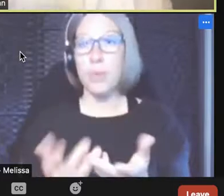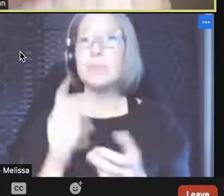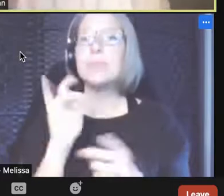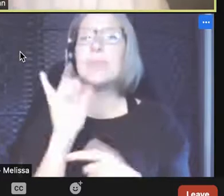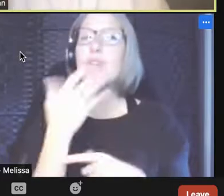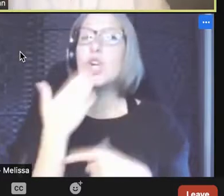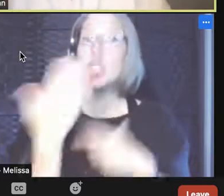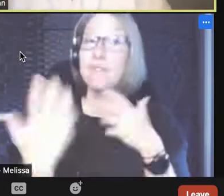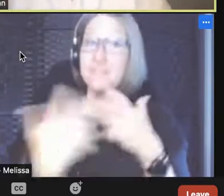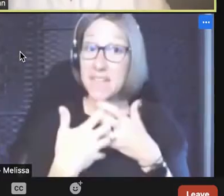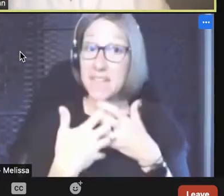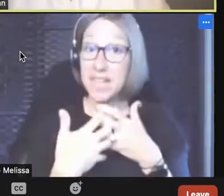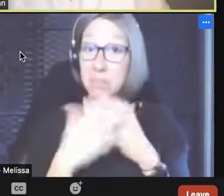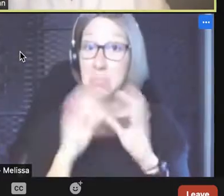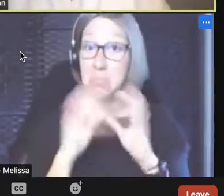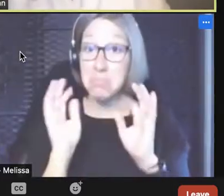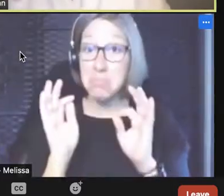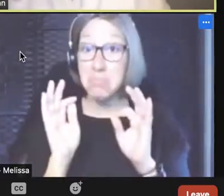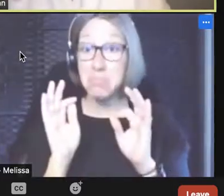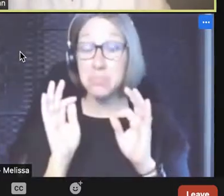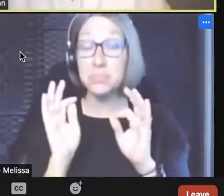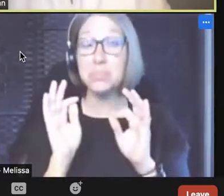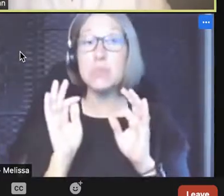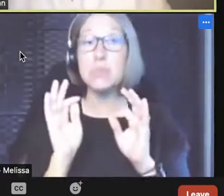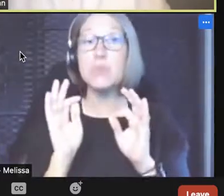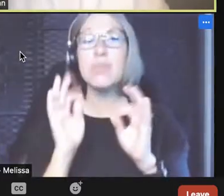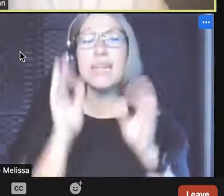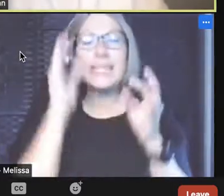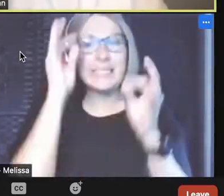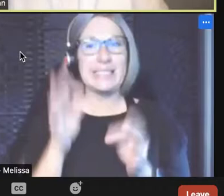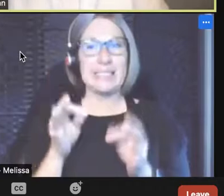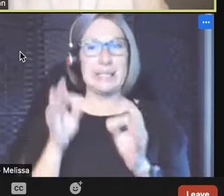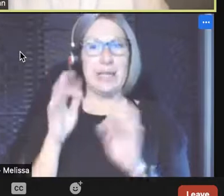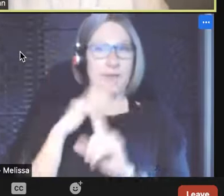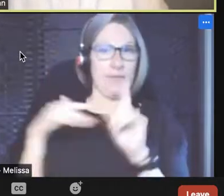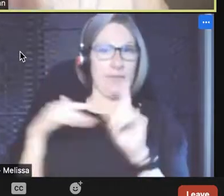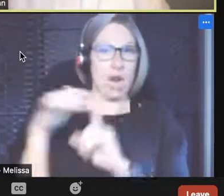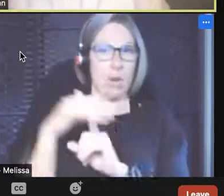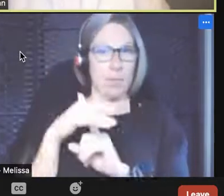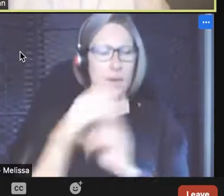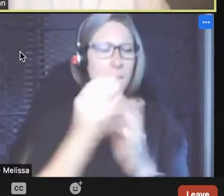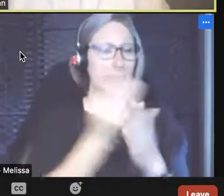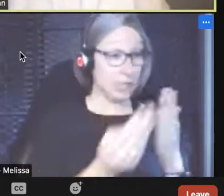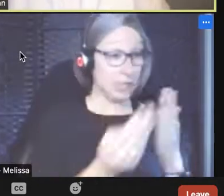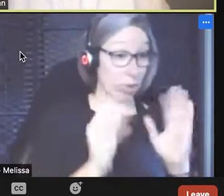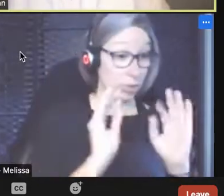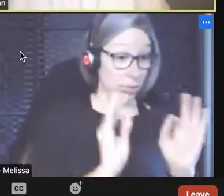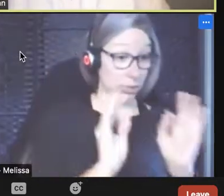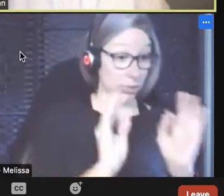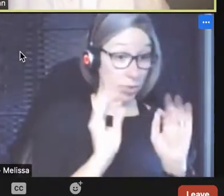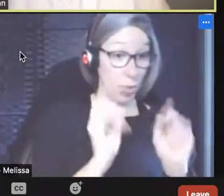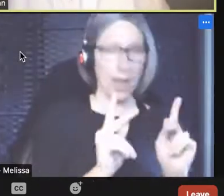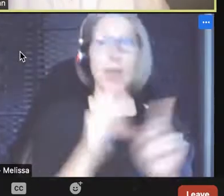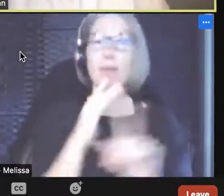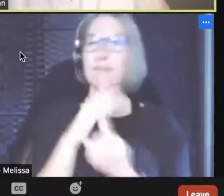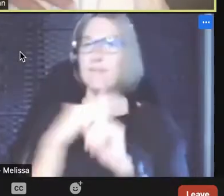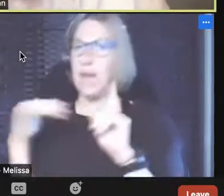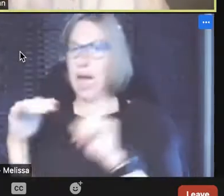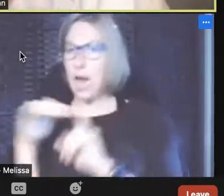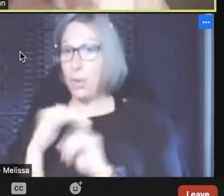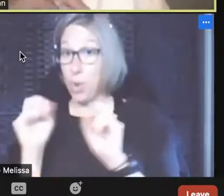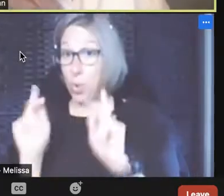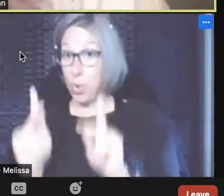we can decide whether the environment, so are the materials okay? And is the environment okay? And